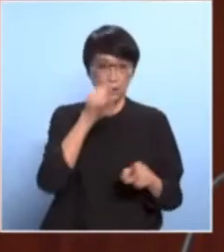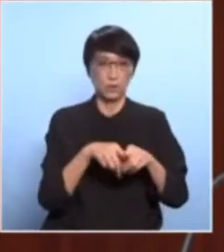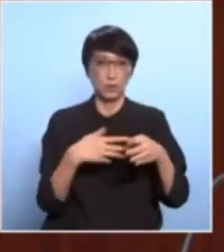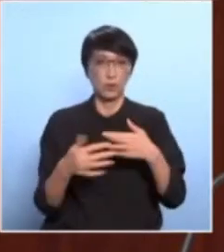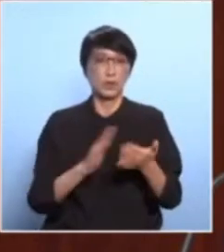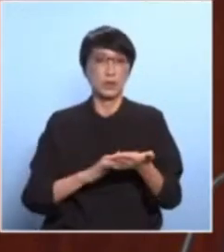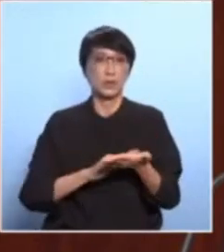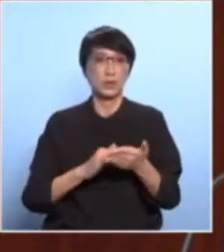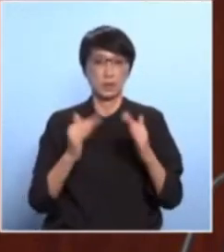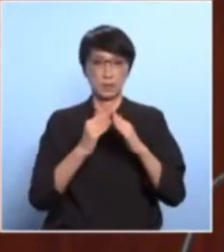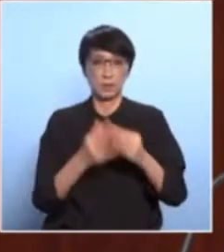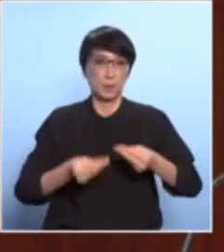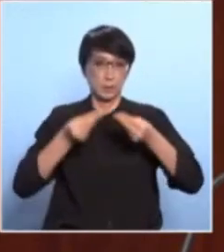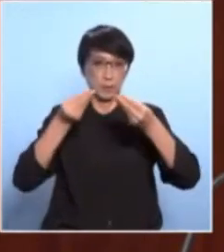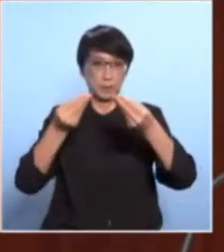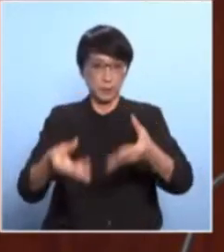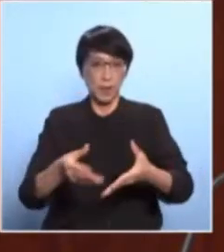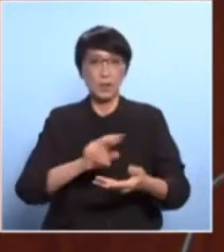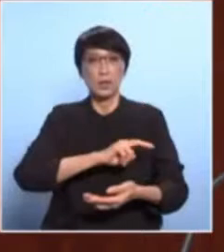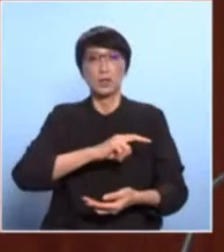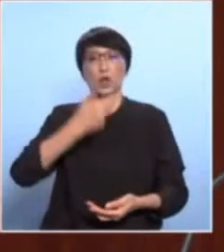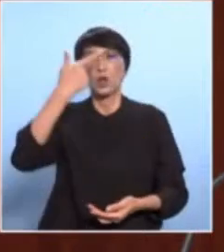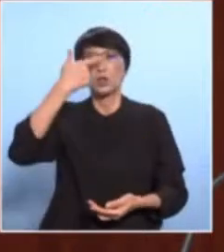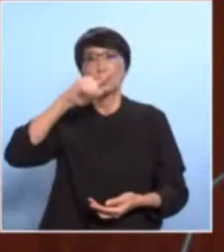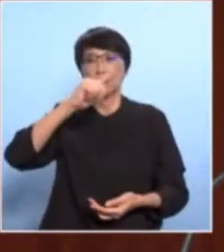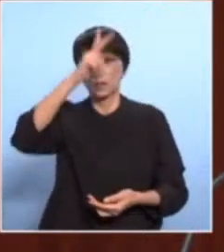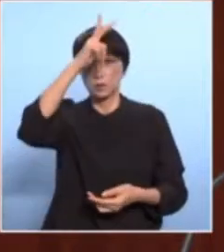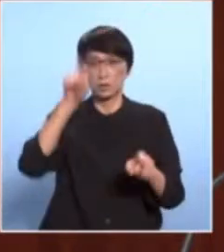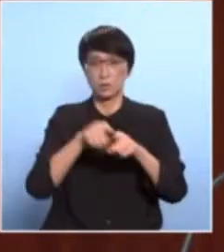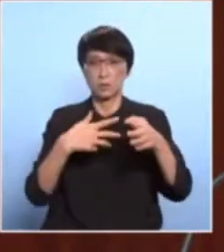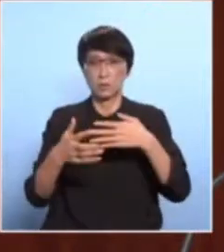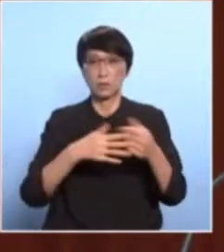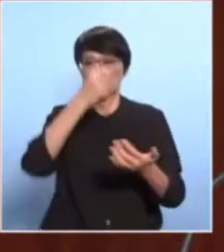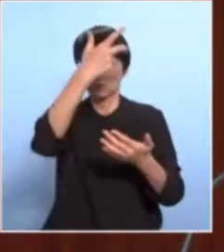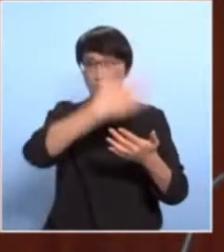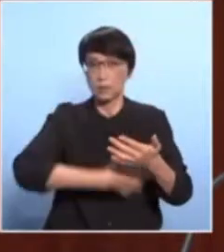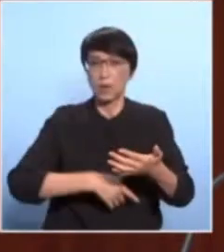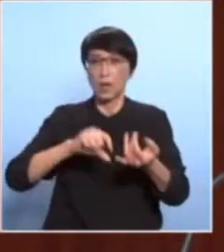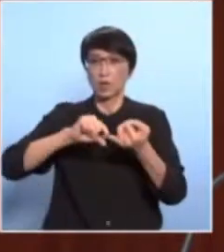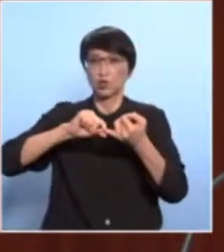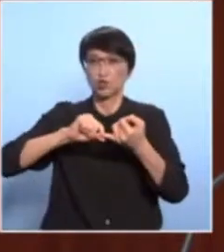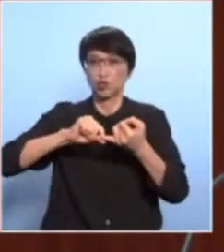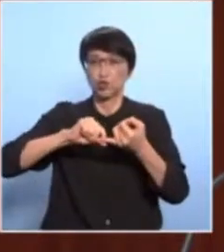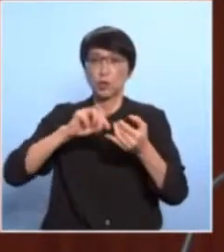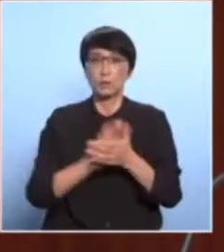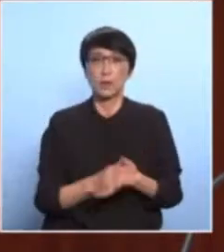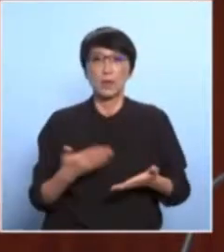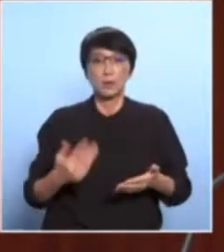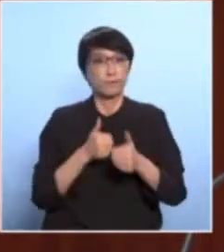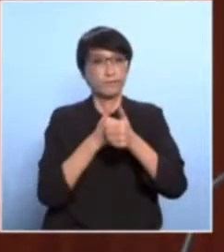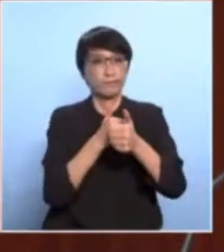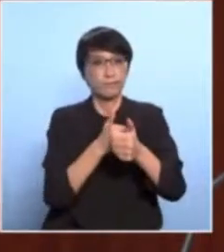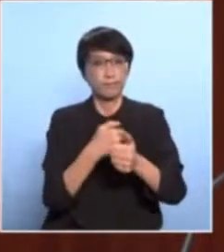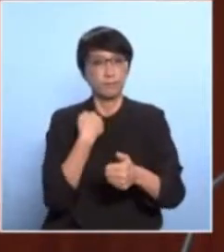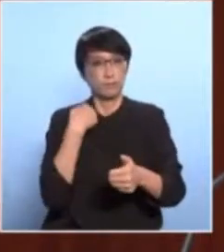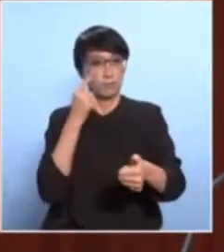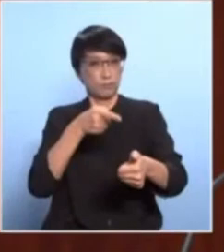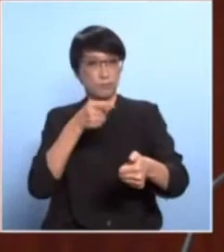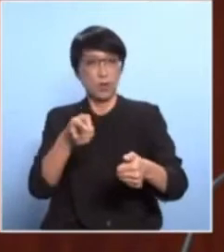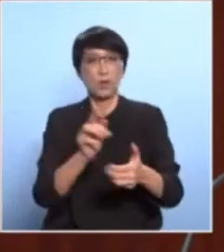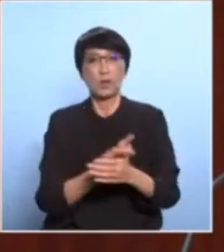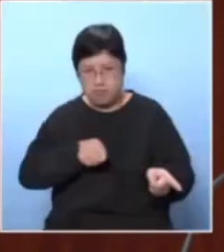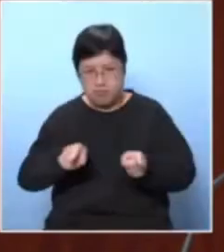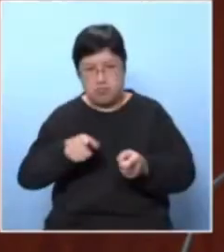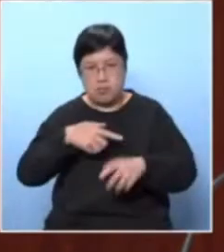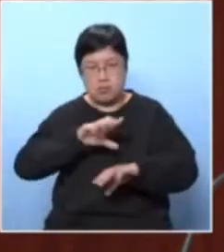should be dedicated to their duties, care about the public, embrace collaboration and teamwork, and be committed and responsible.